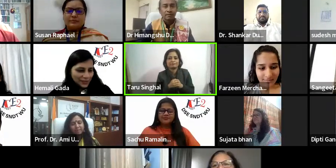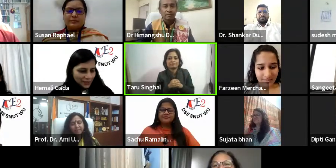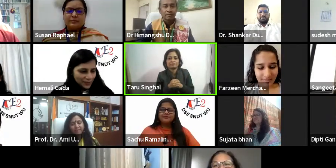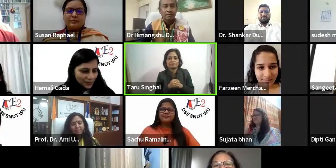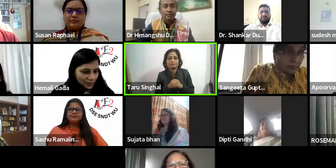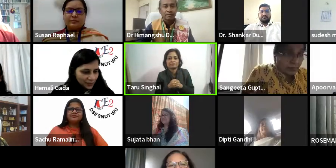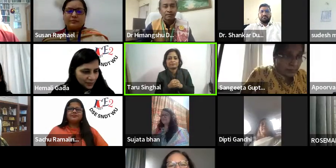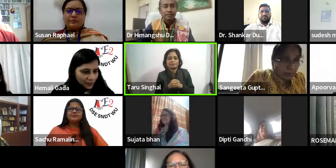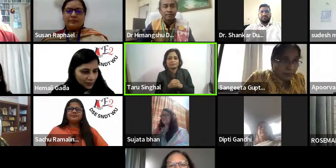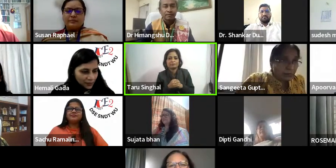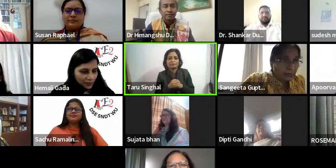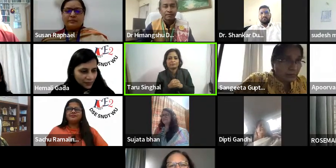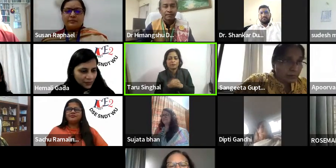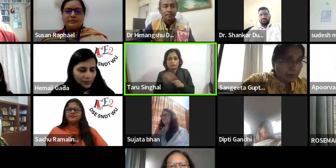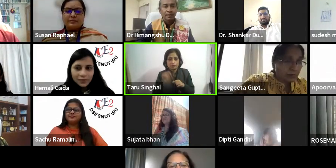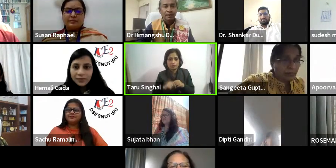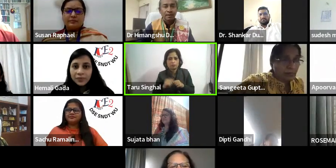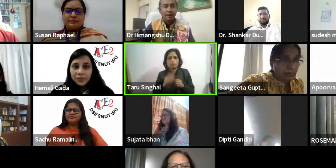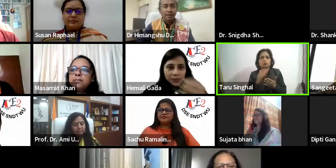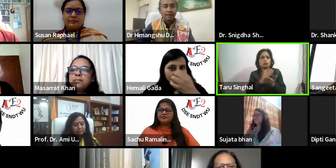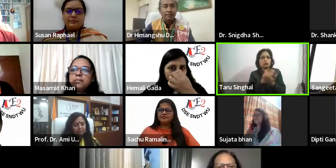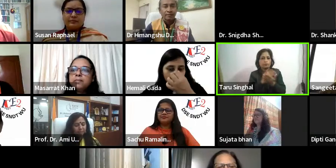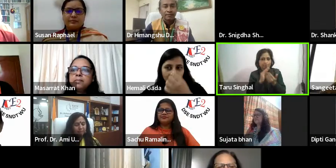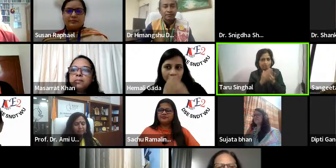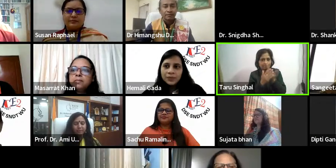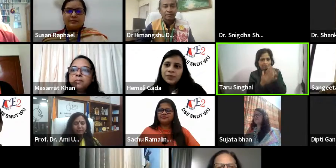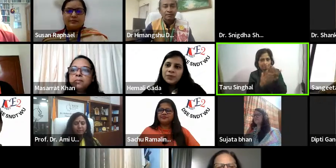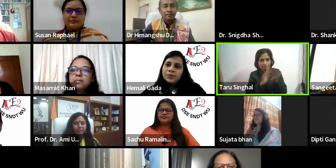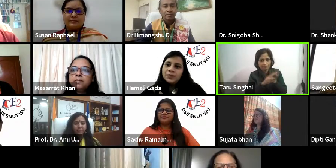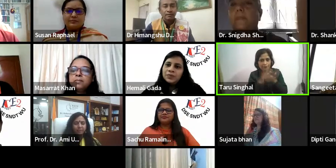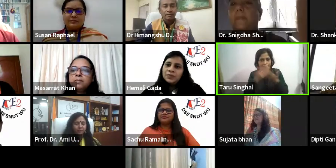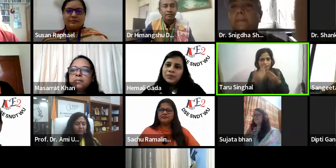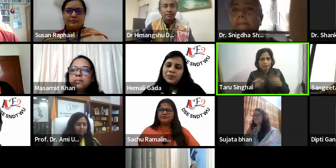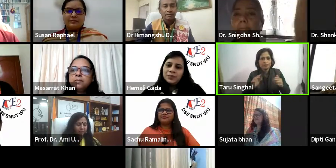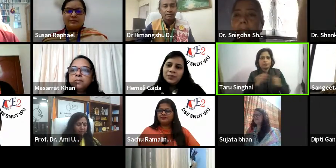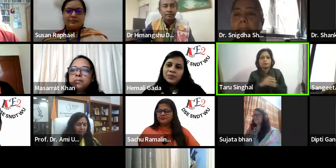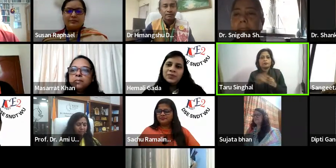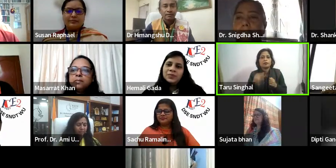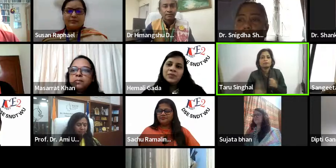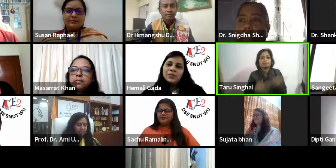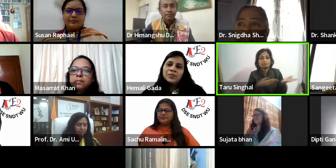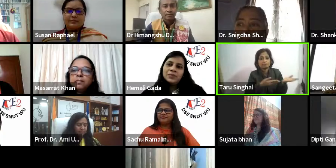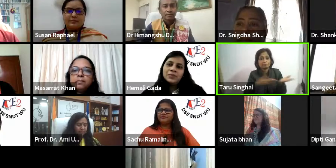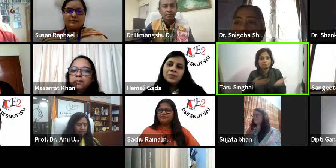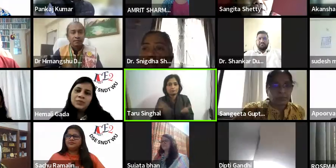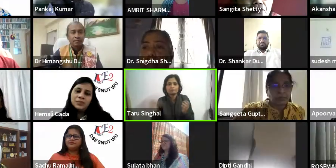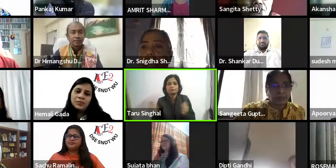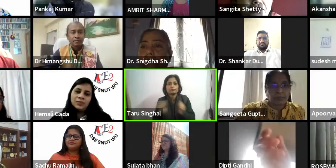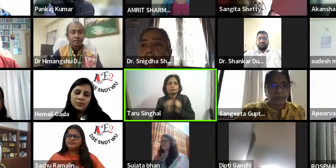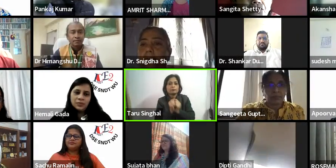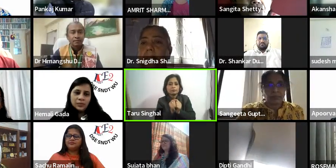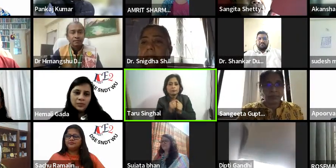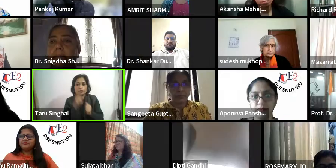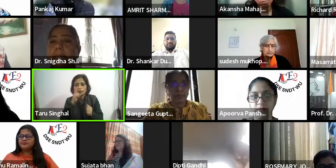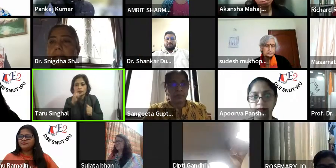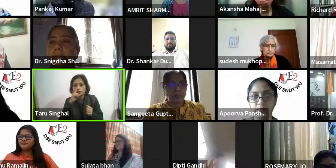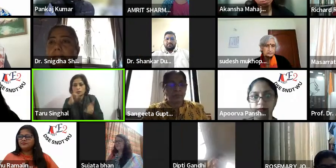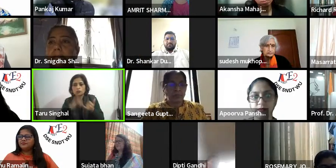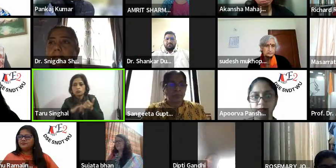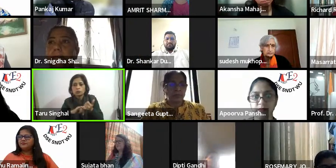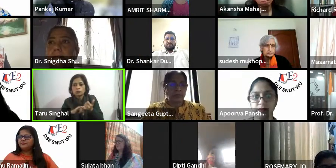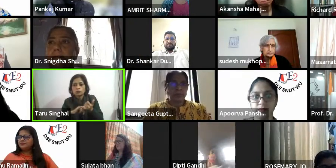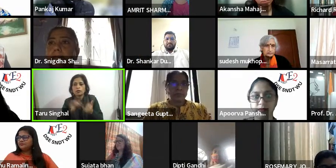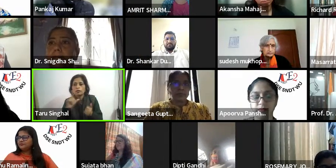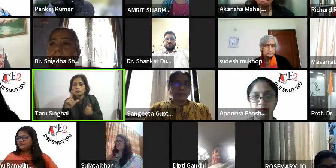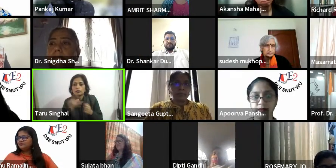Before we conclude the session itself, I would like to invite my colleague, Ms. Sachu Ramalingam, Assistant Professor